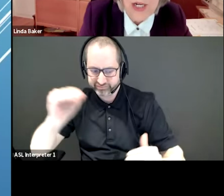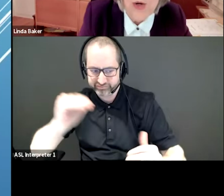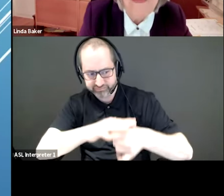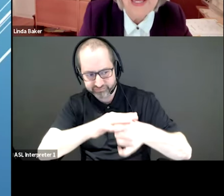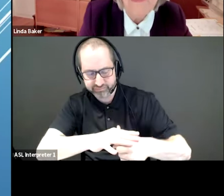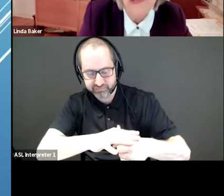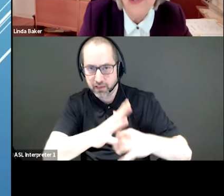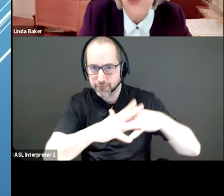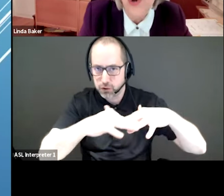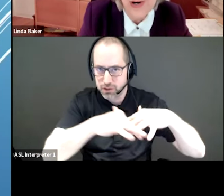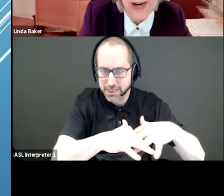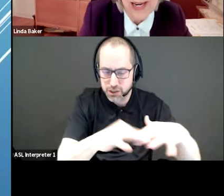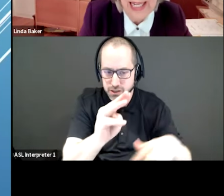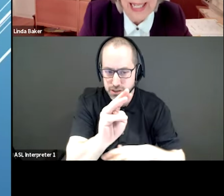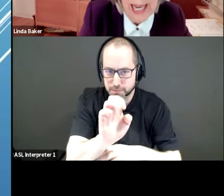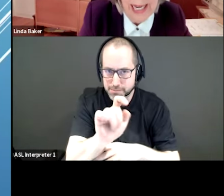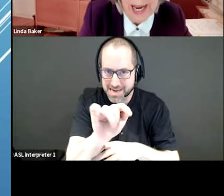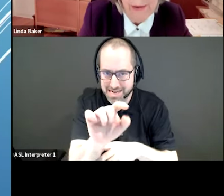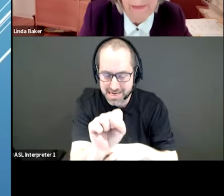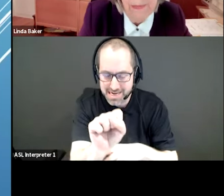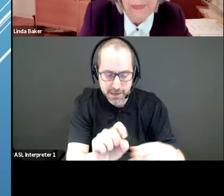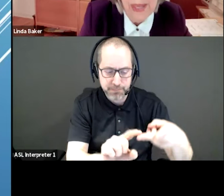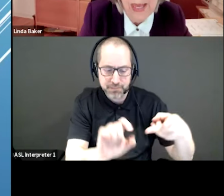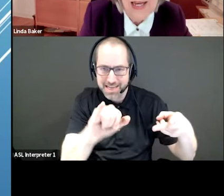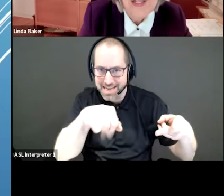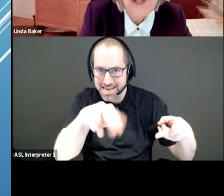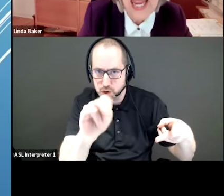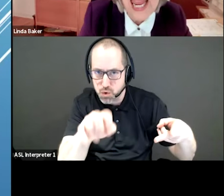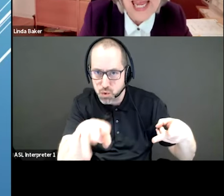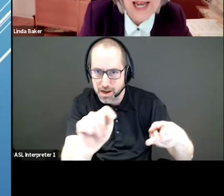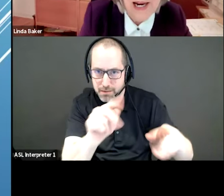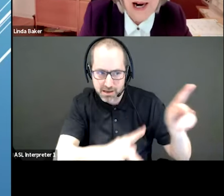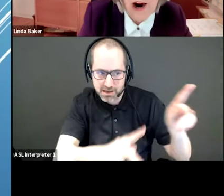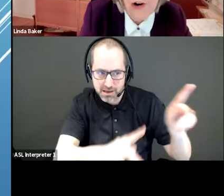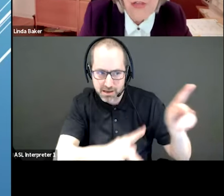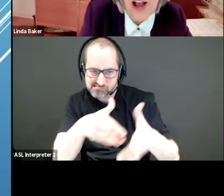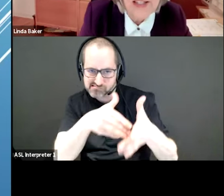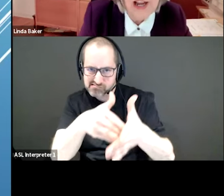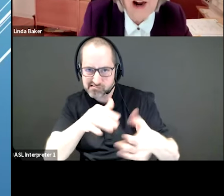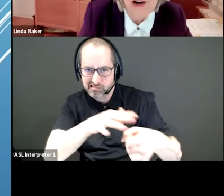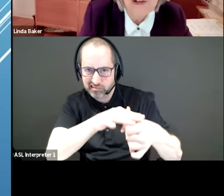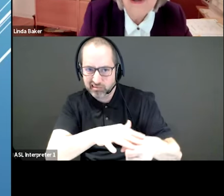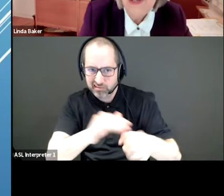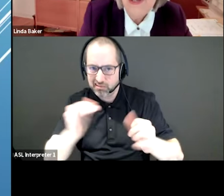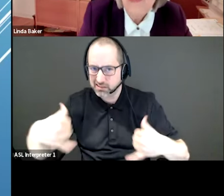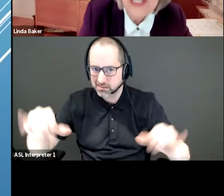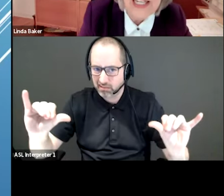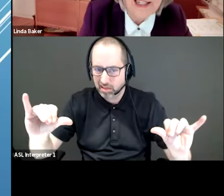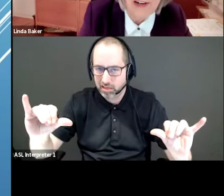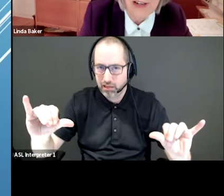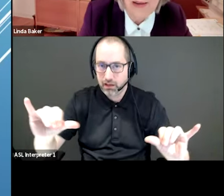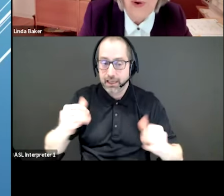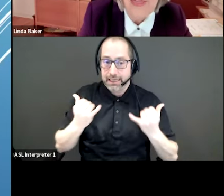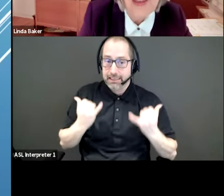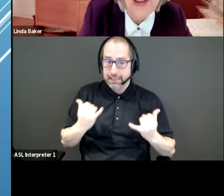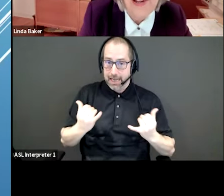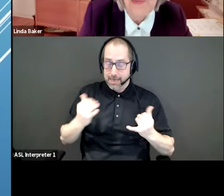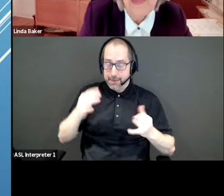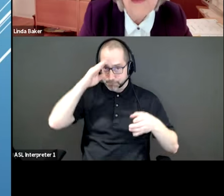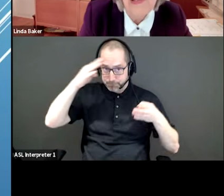and Inuit peoples endure in Canada. Today, our thoughts are particularly